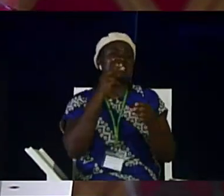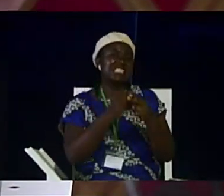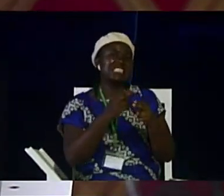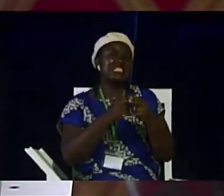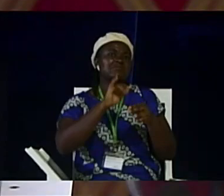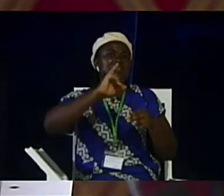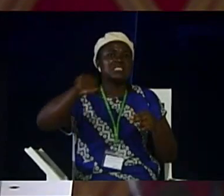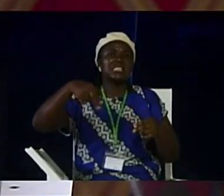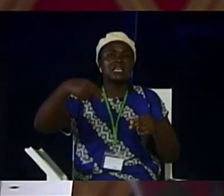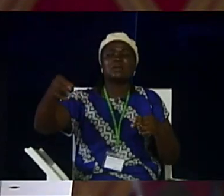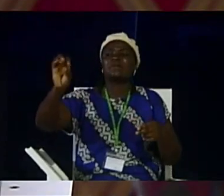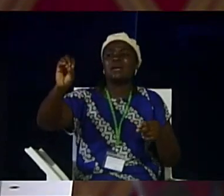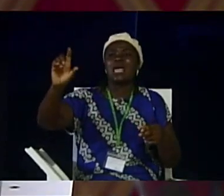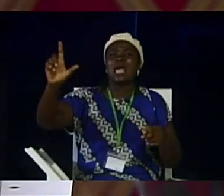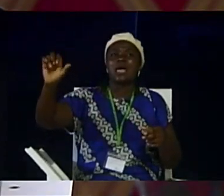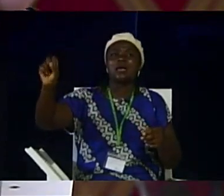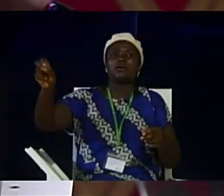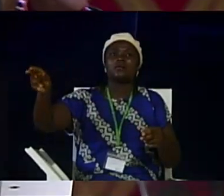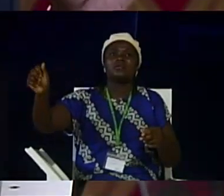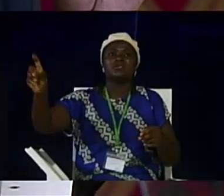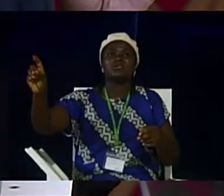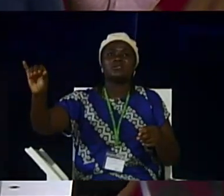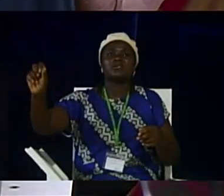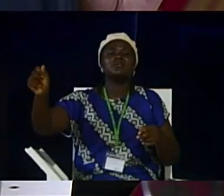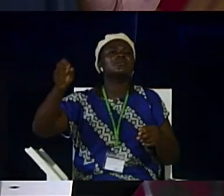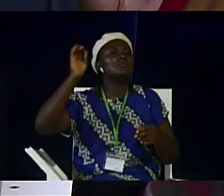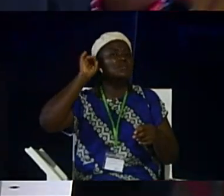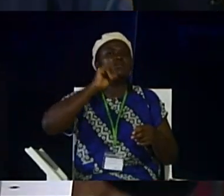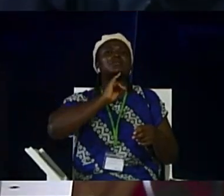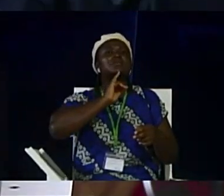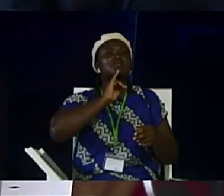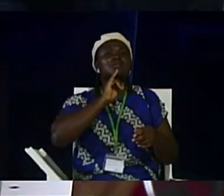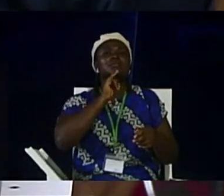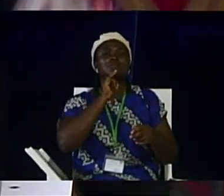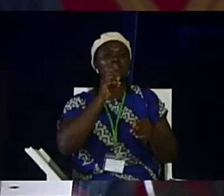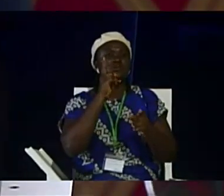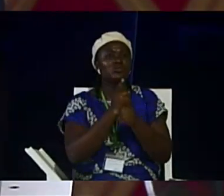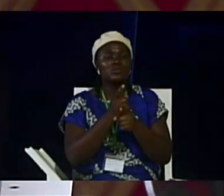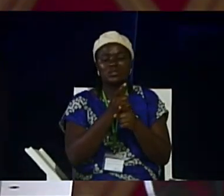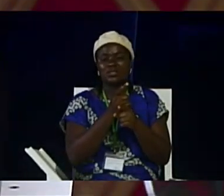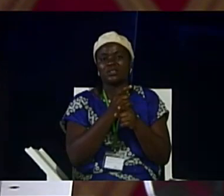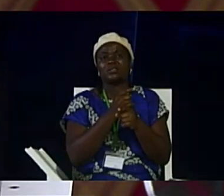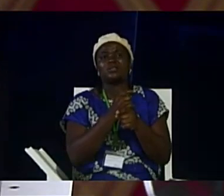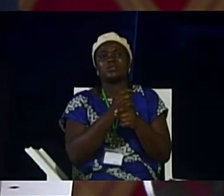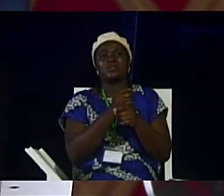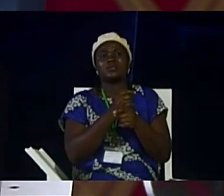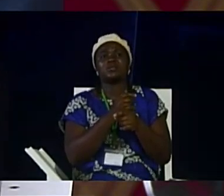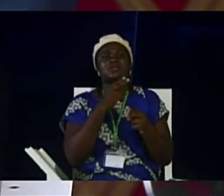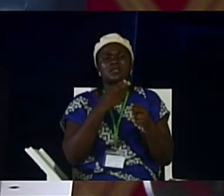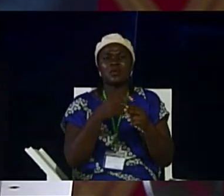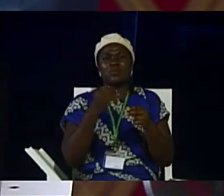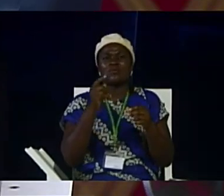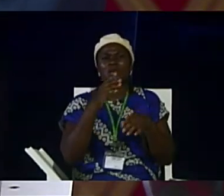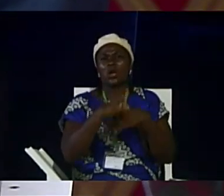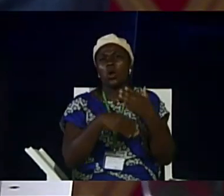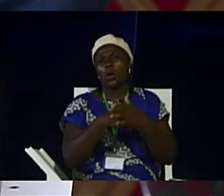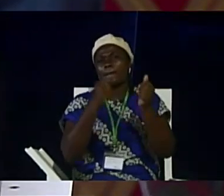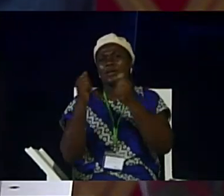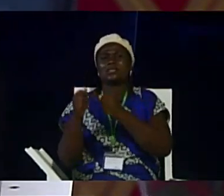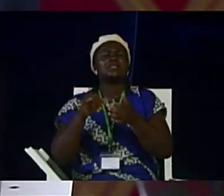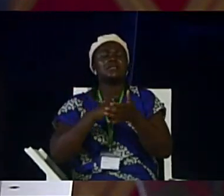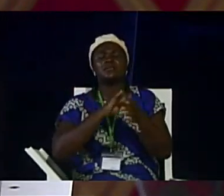El Shaddai, does not just mean the Almighty One. It does not just